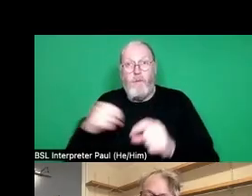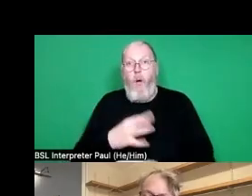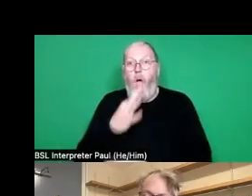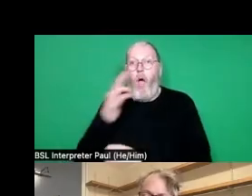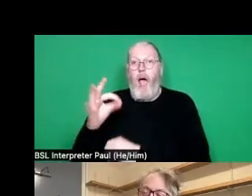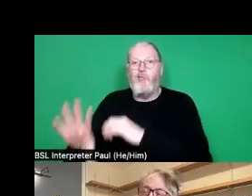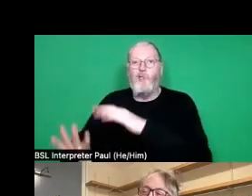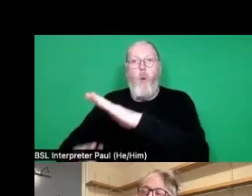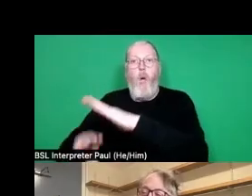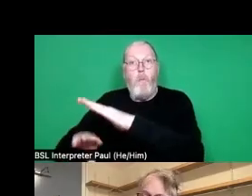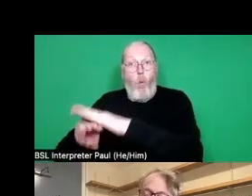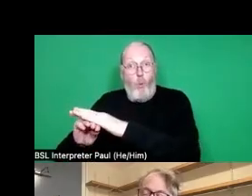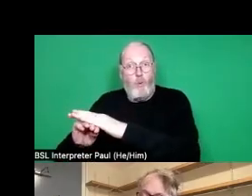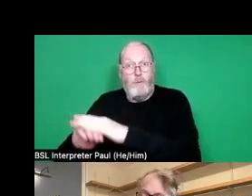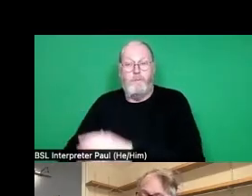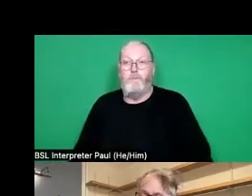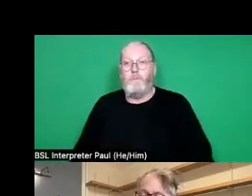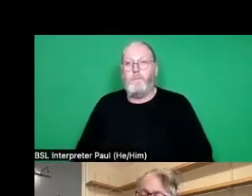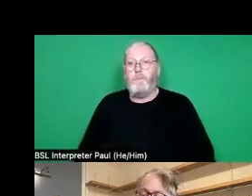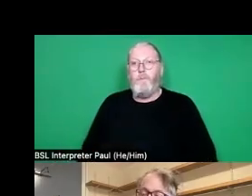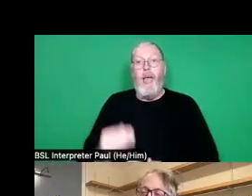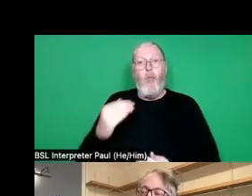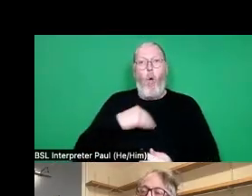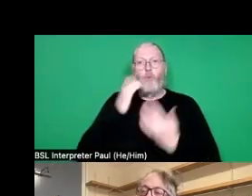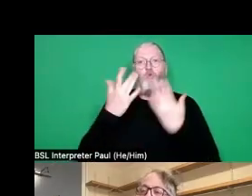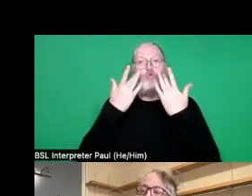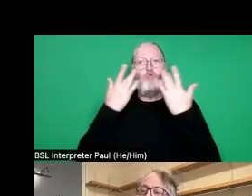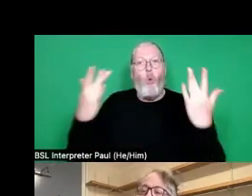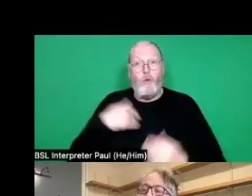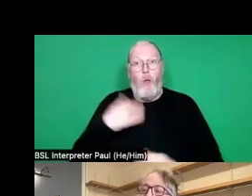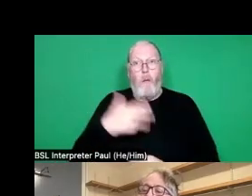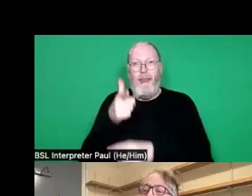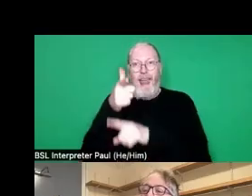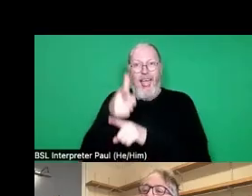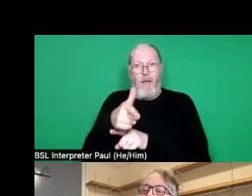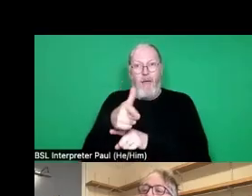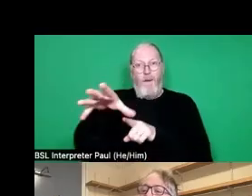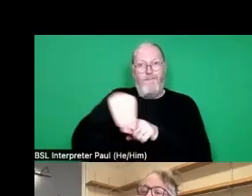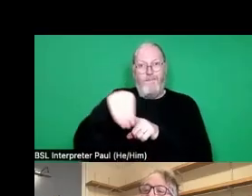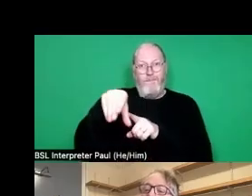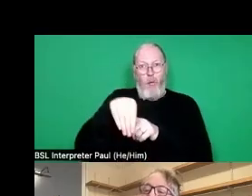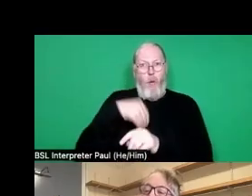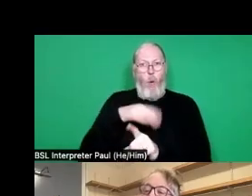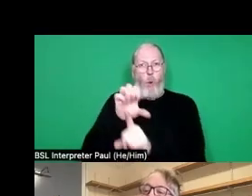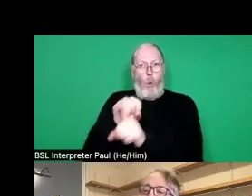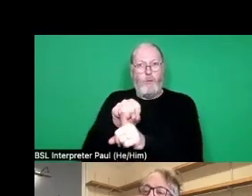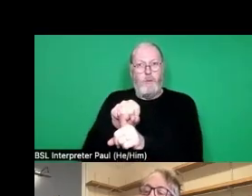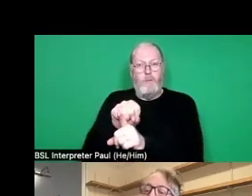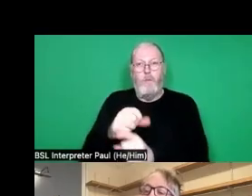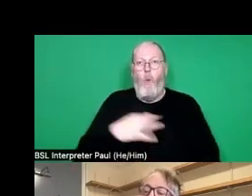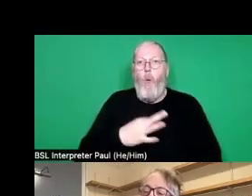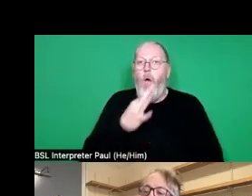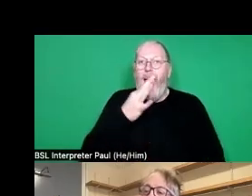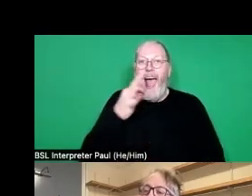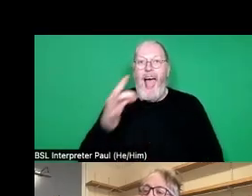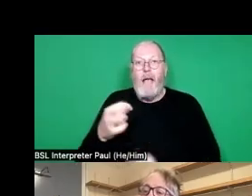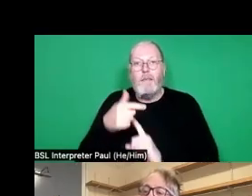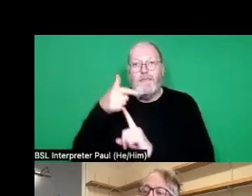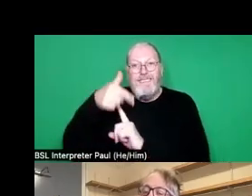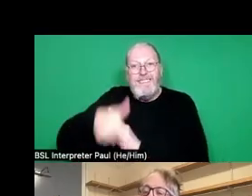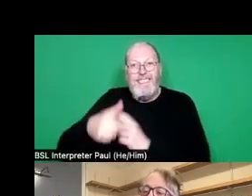on my camera and it was necessary to do so. So I asked DeepSeek to